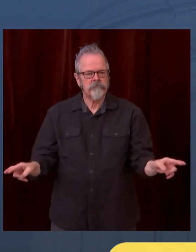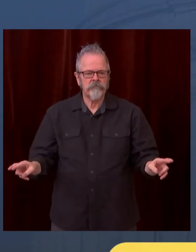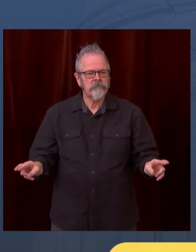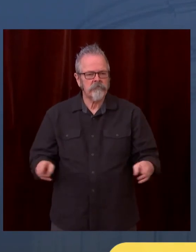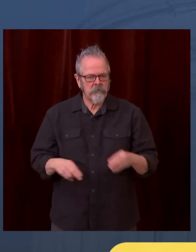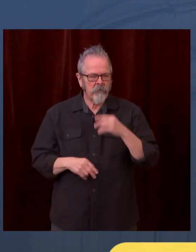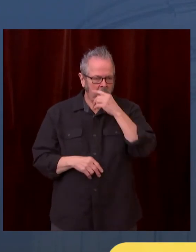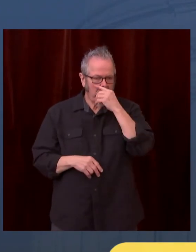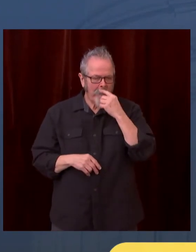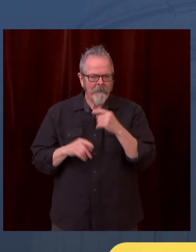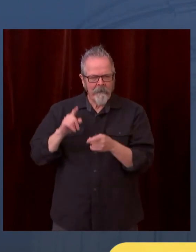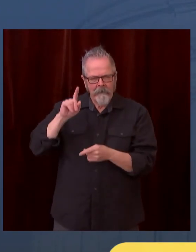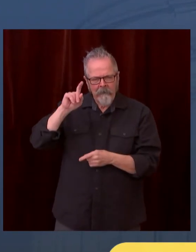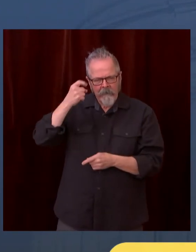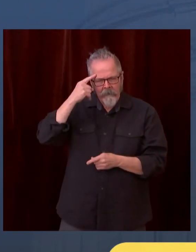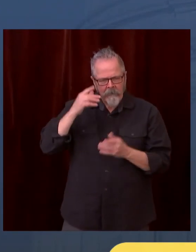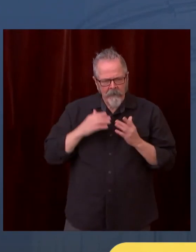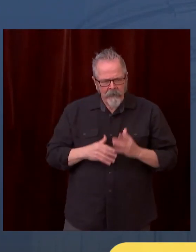David?